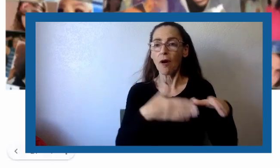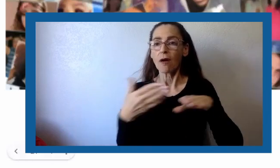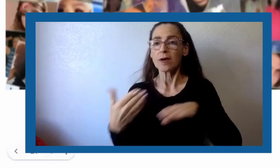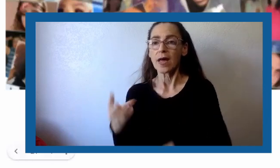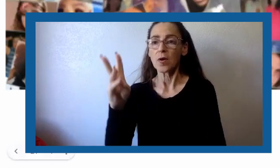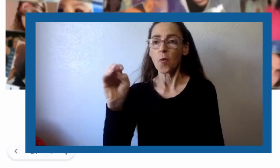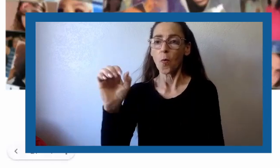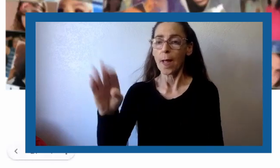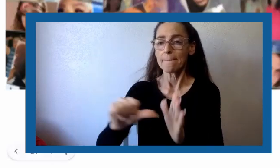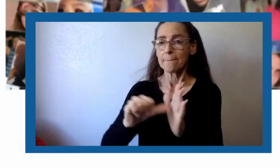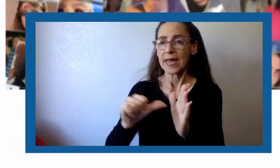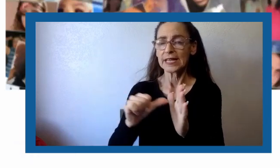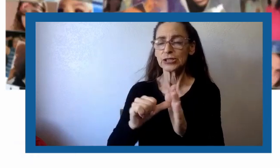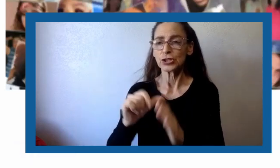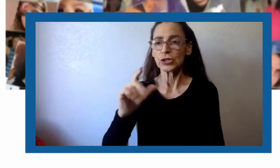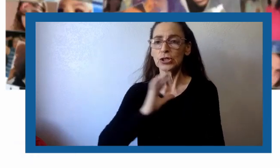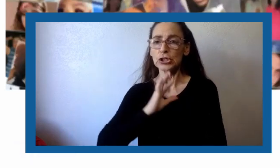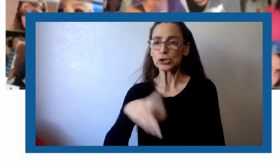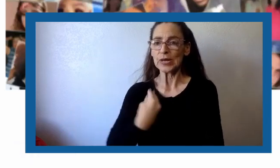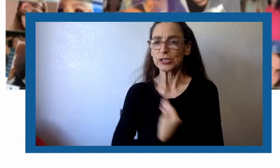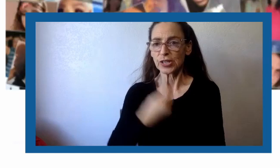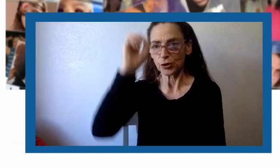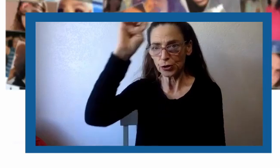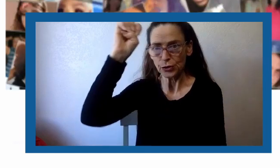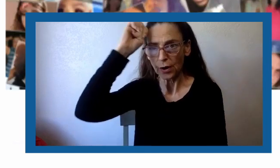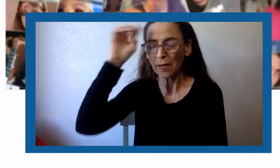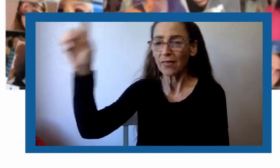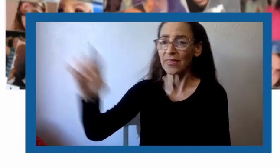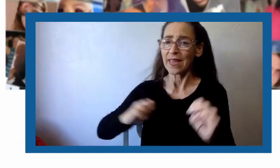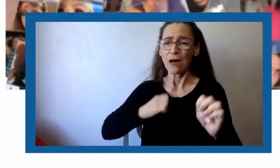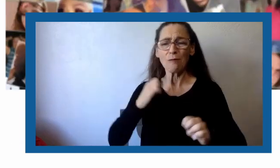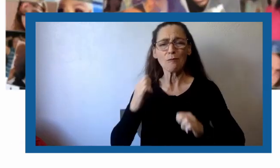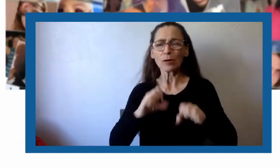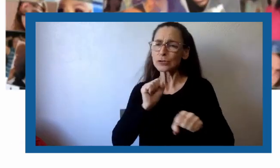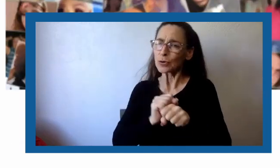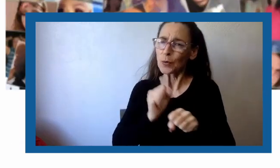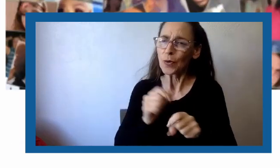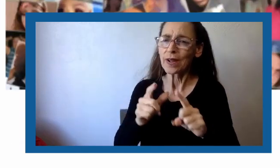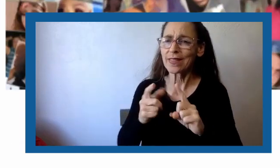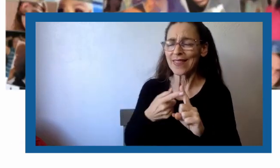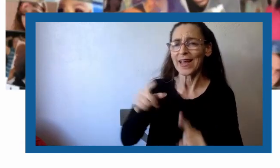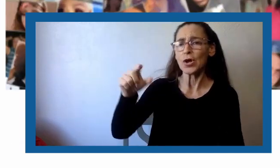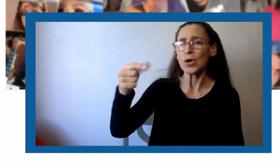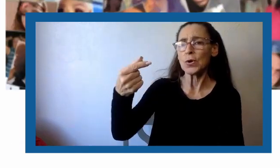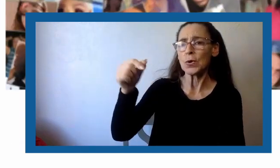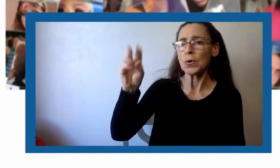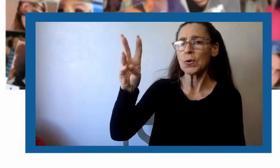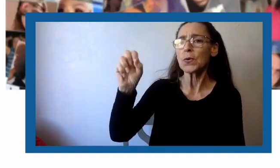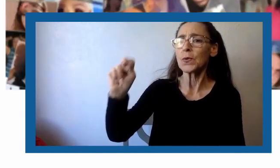and Transgender Europe and all the trans activists, they do the emotional labor that Gwen started and labored for so many